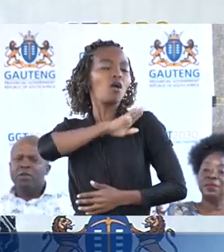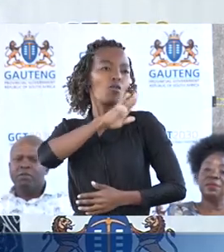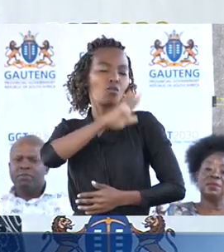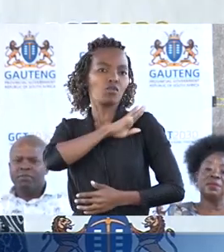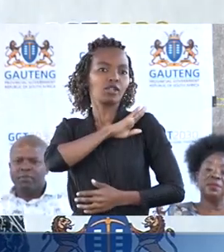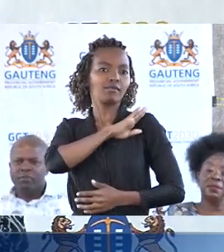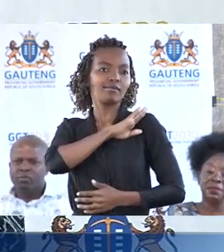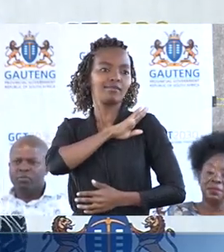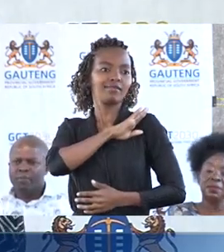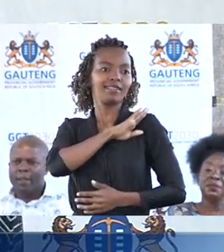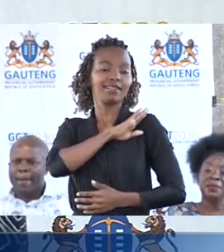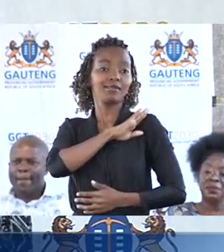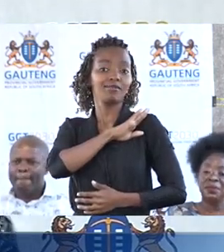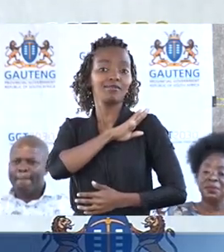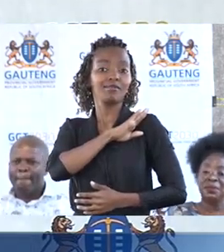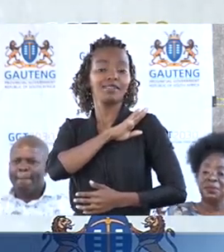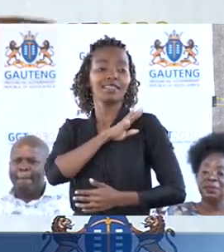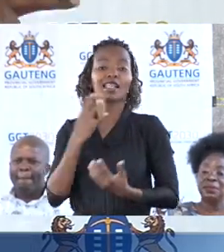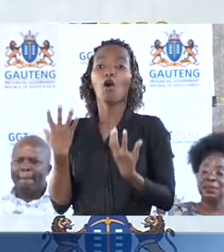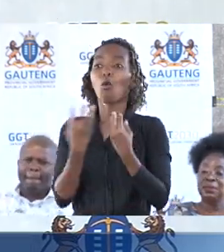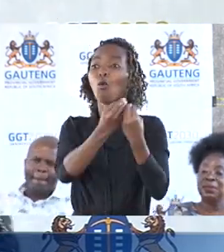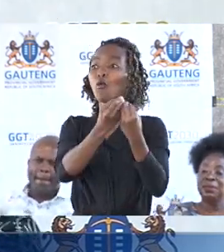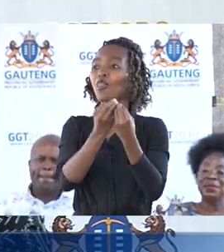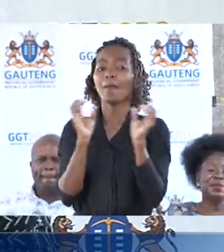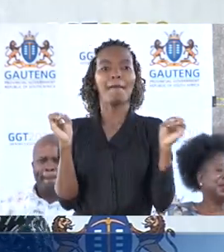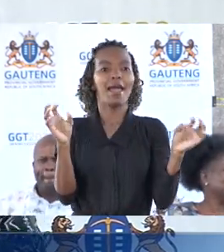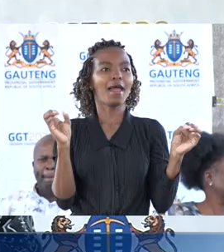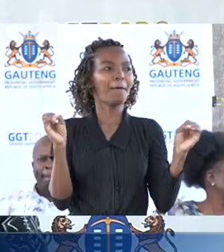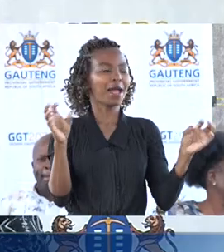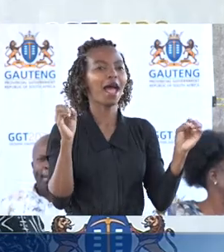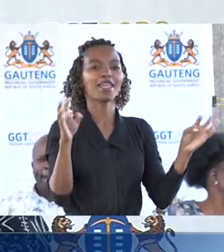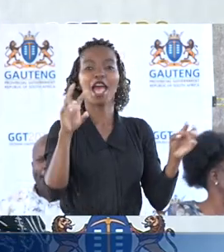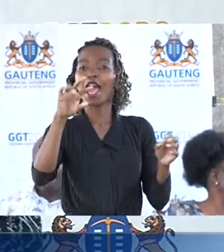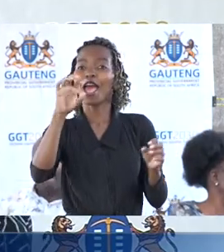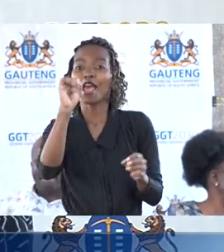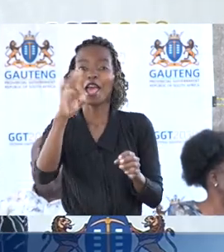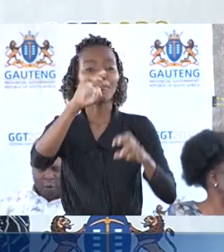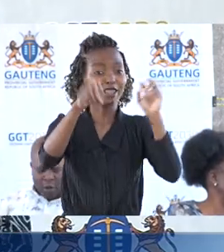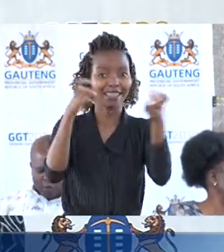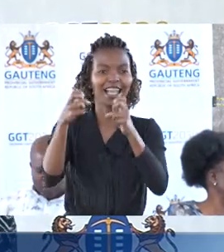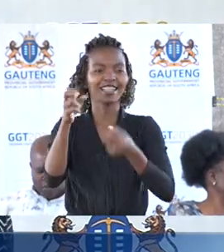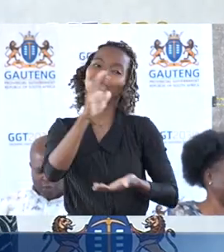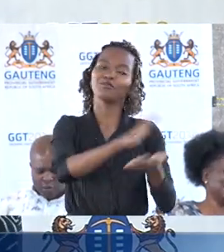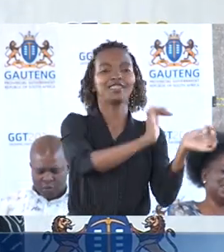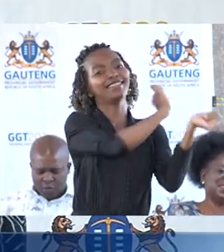company that must come here, accompanied by Panyapanya, utswa rotopa morao tsamalo ena